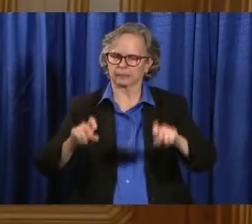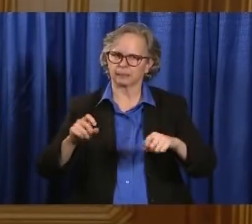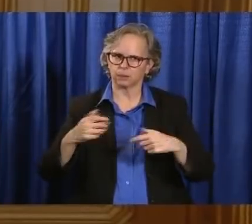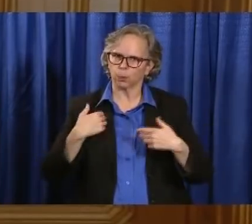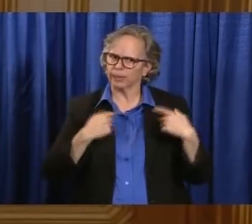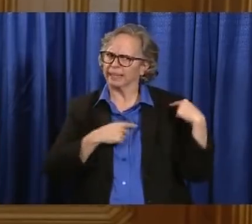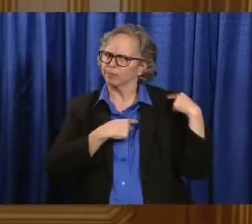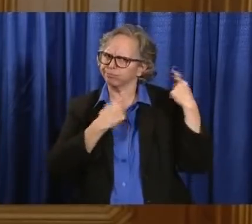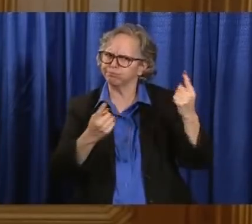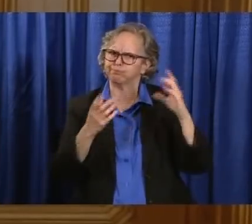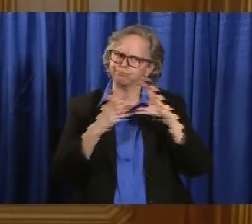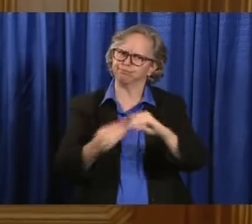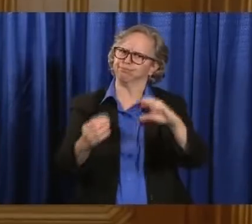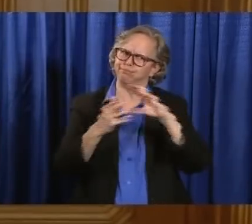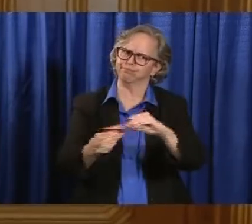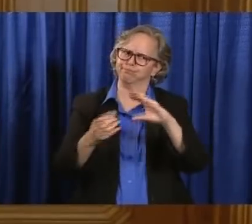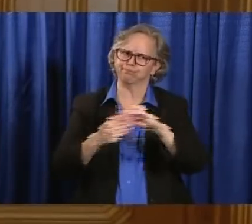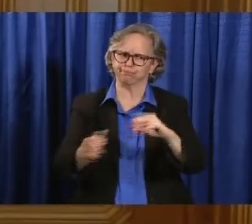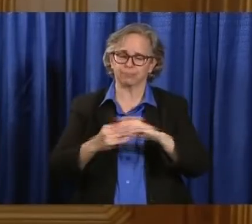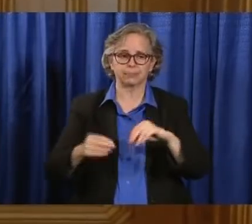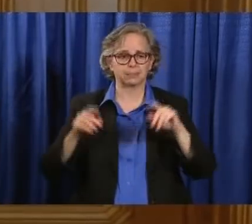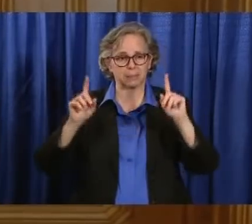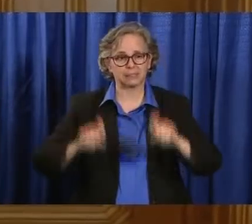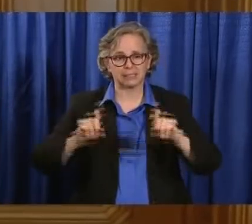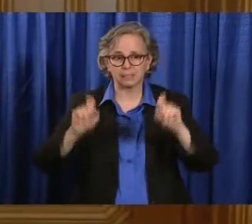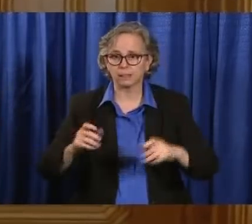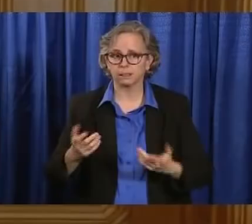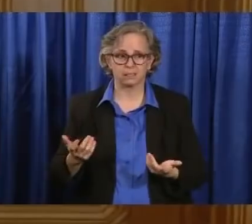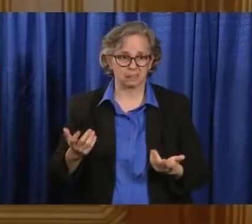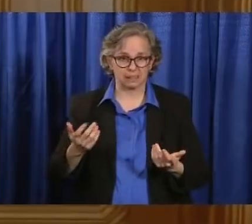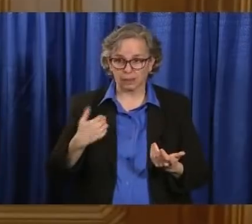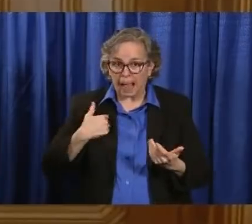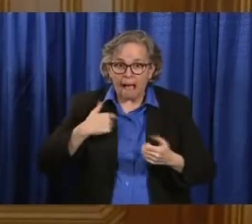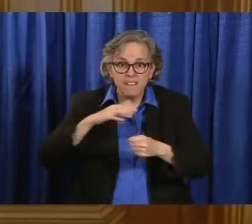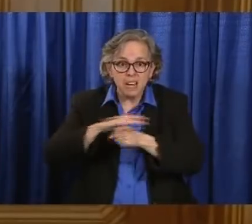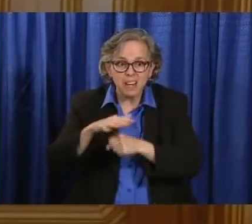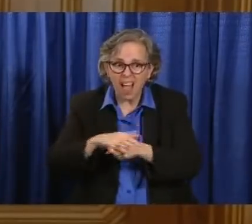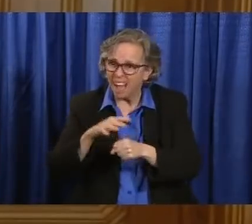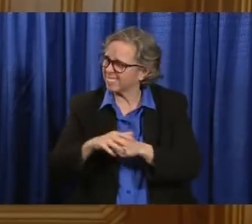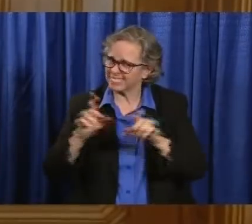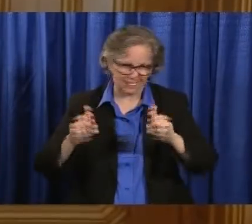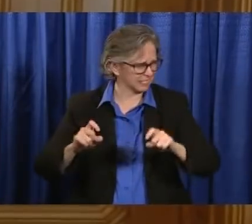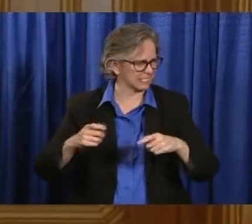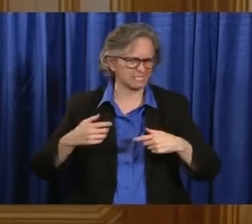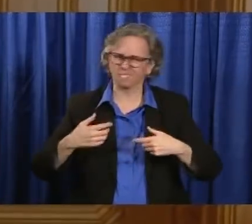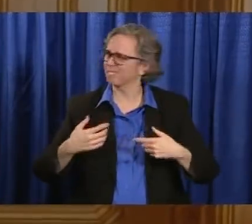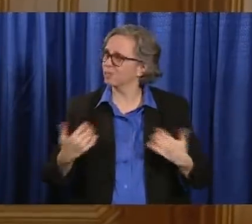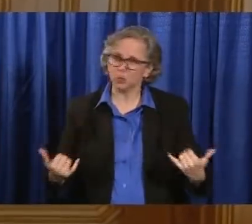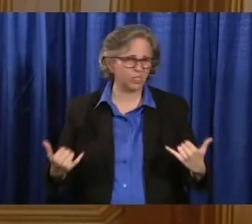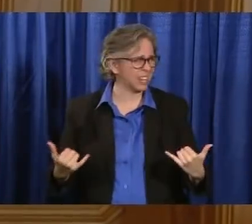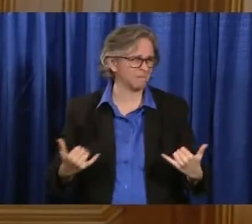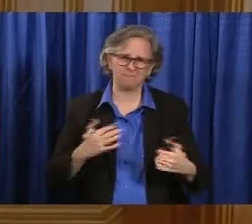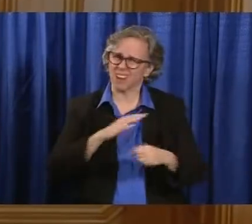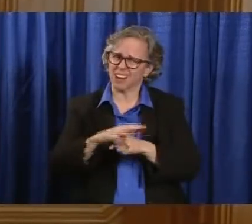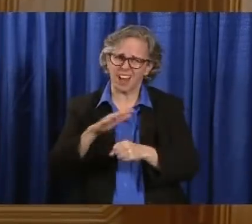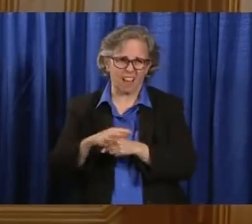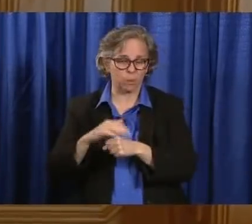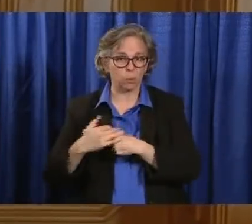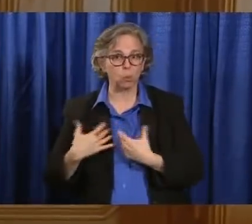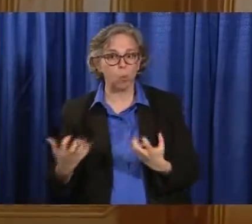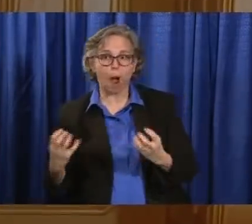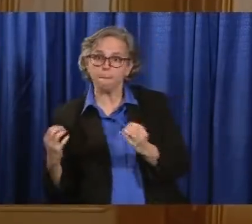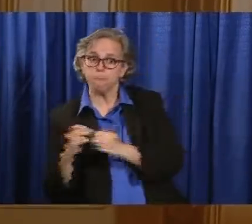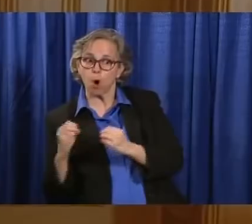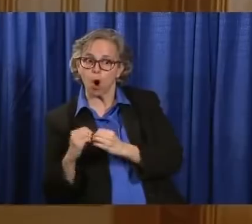have the capacity to do today as many tests as we want to do. And that's a situation